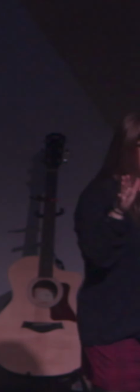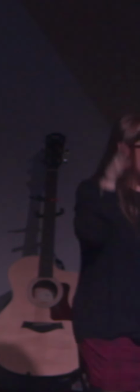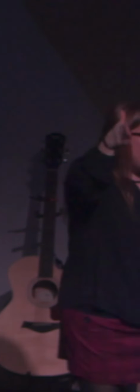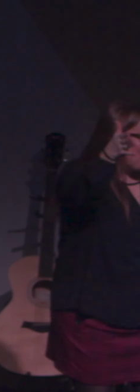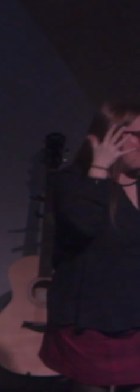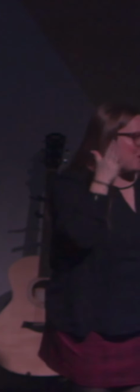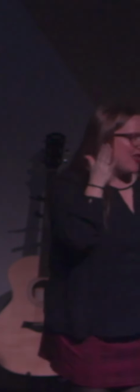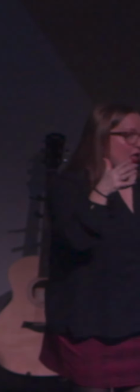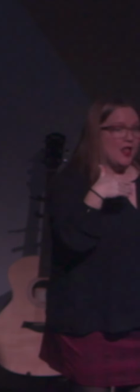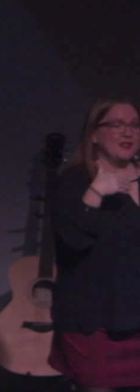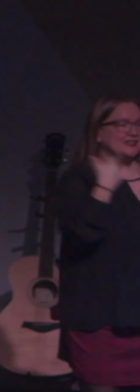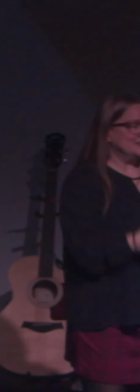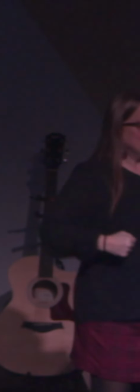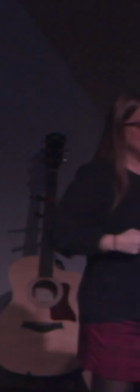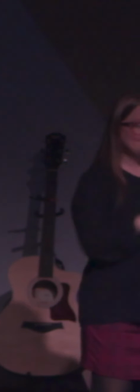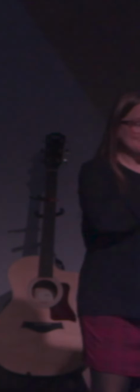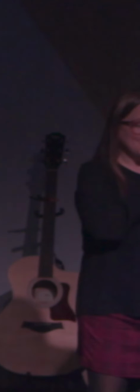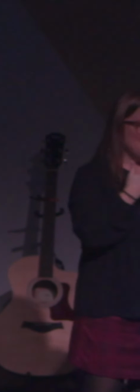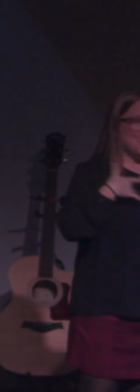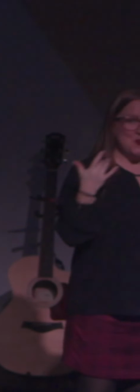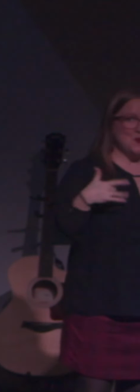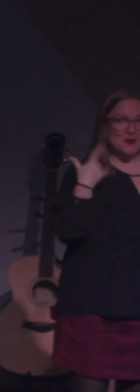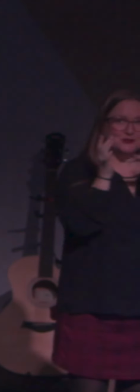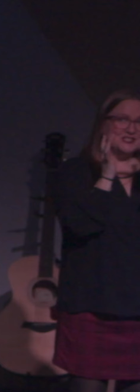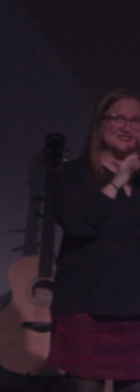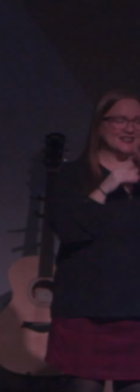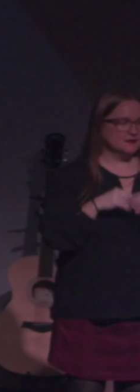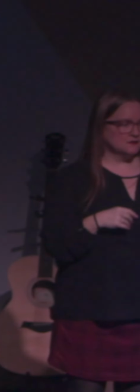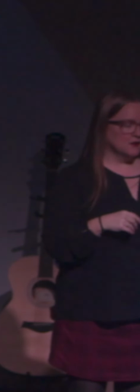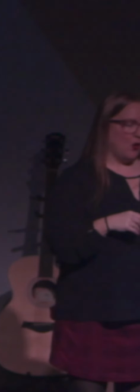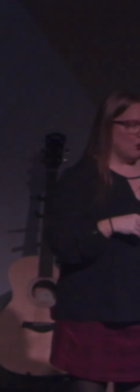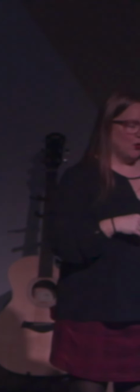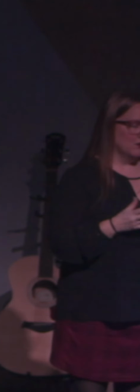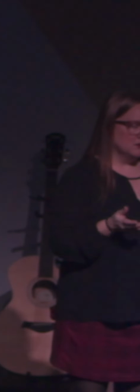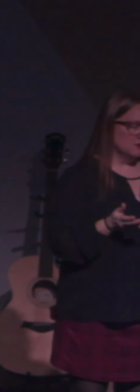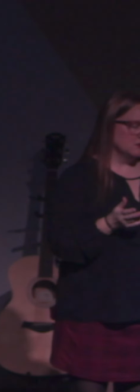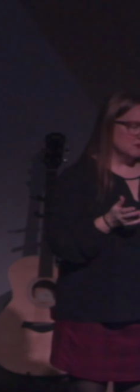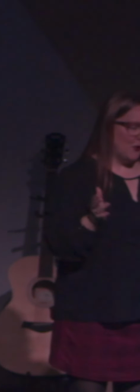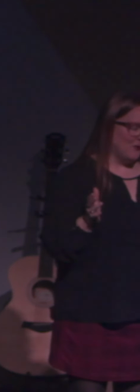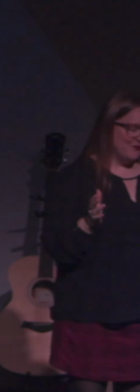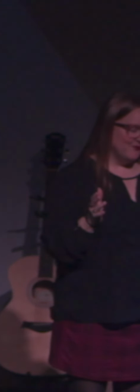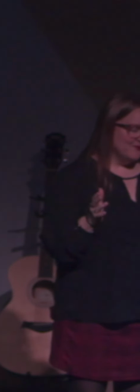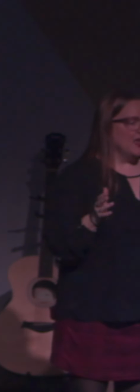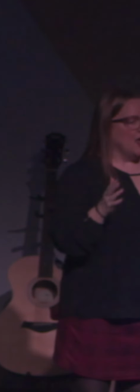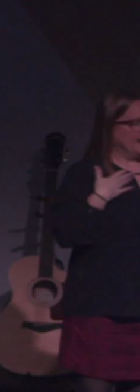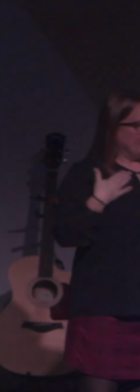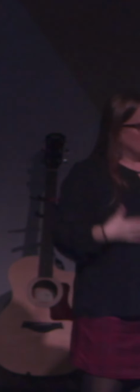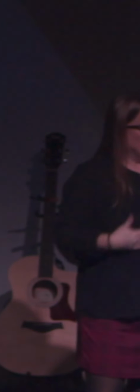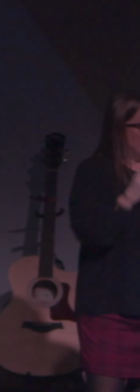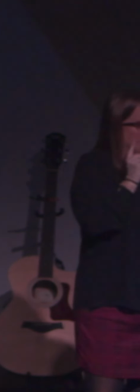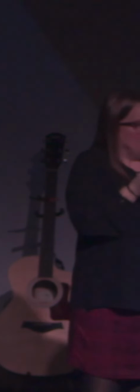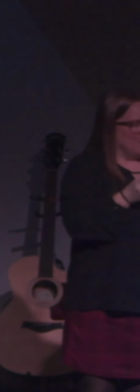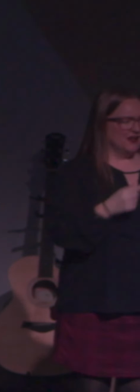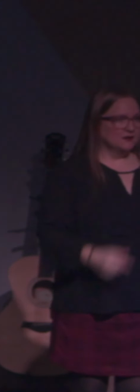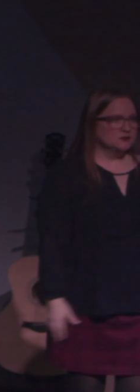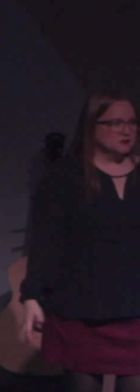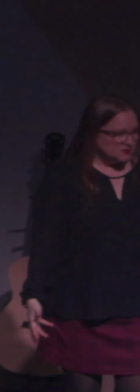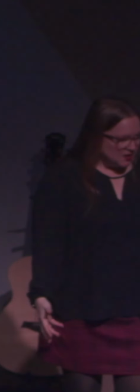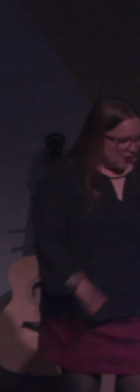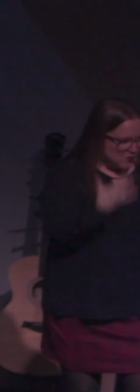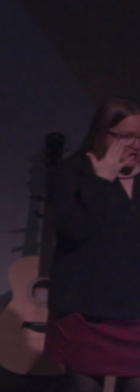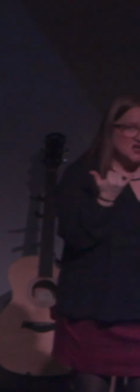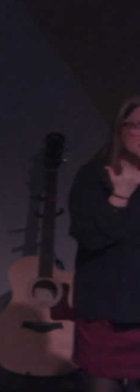from this. Let's skip along, shepherd. You know, like, that's not me. There's that human moment of why?